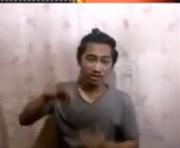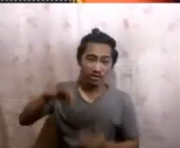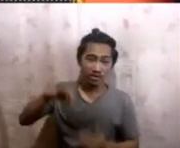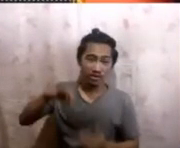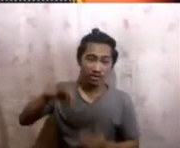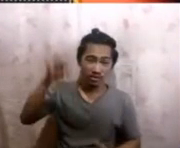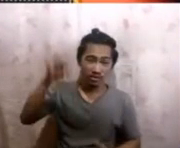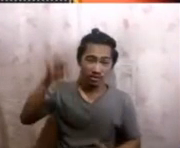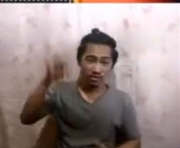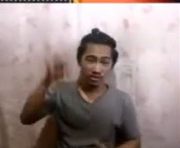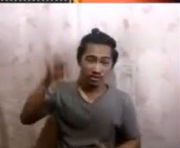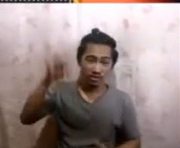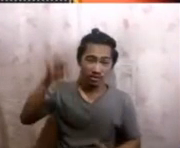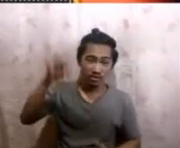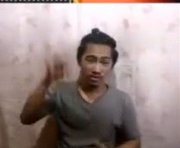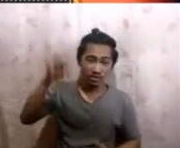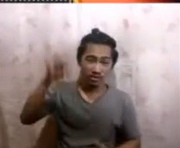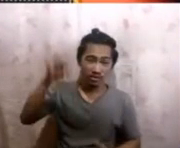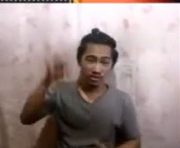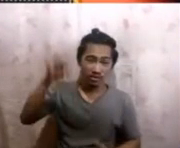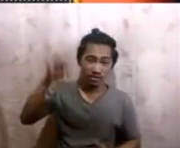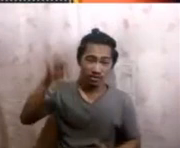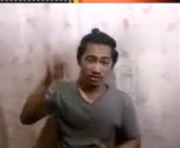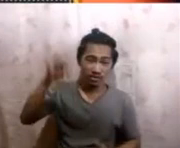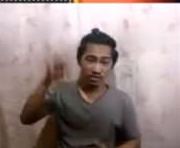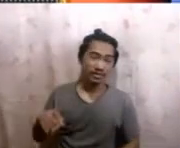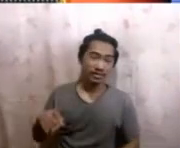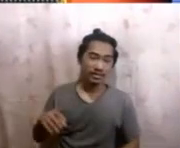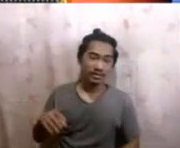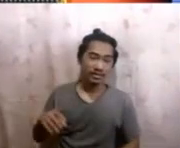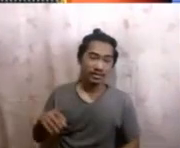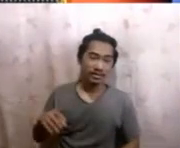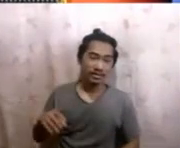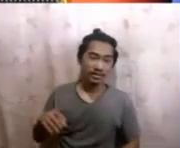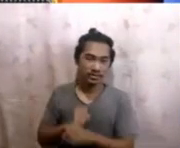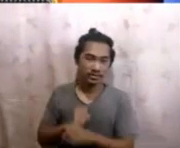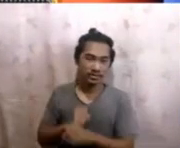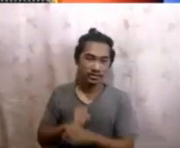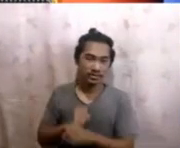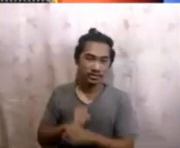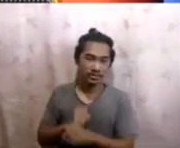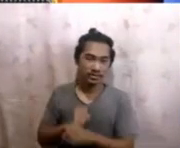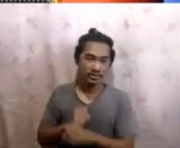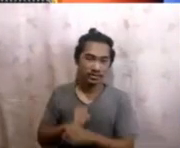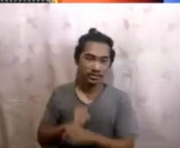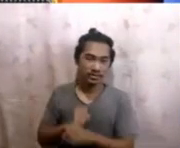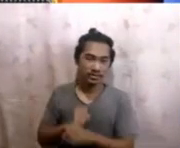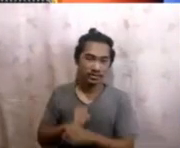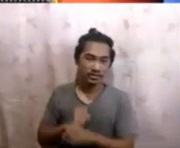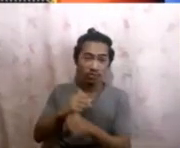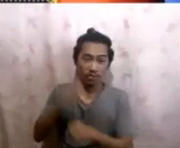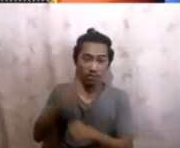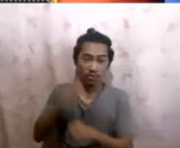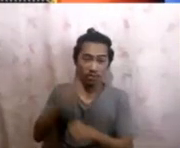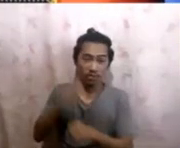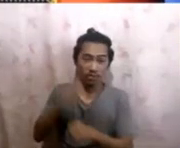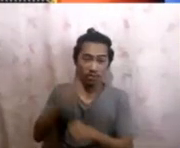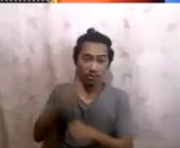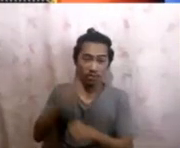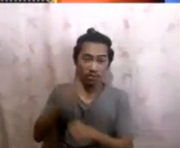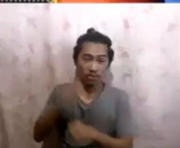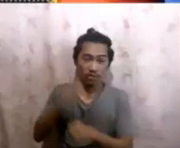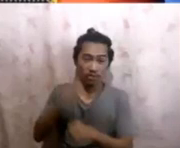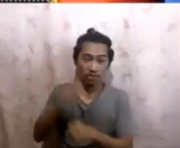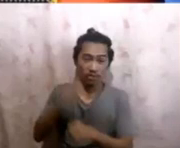them. So job search is a life changing experience because